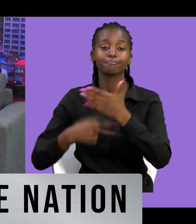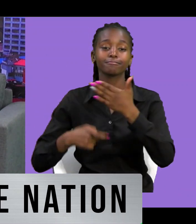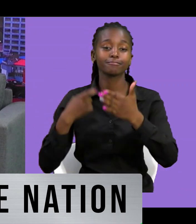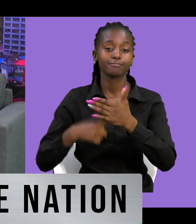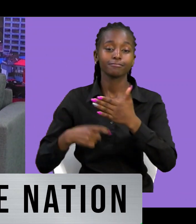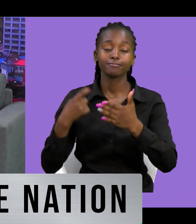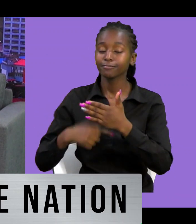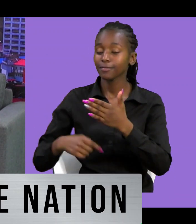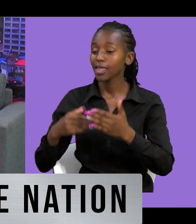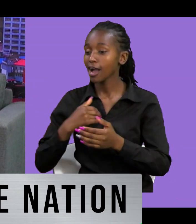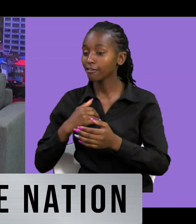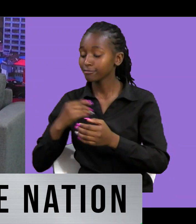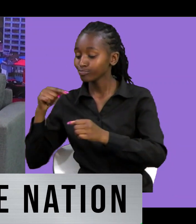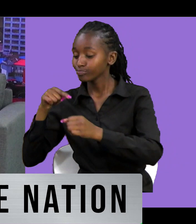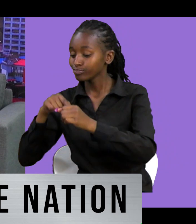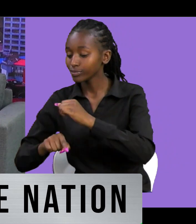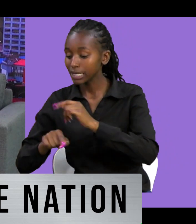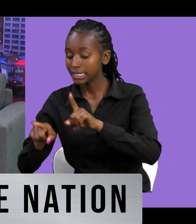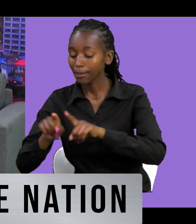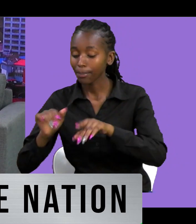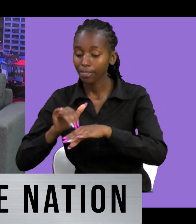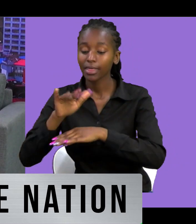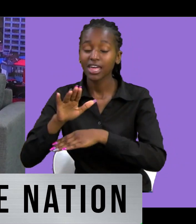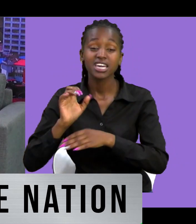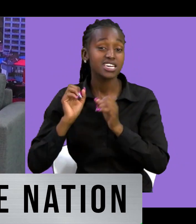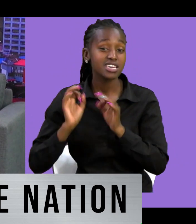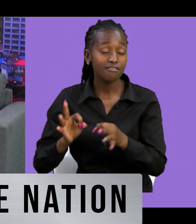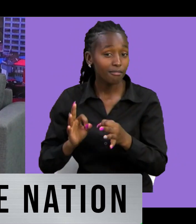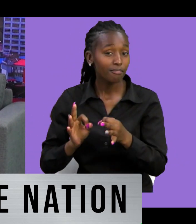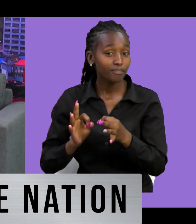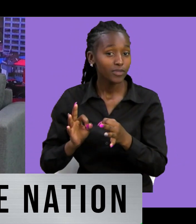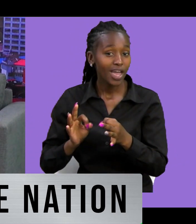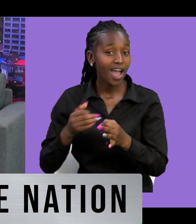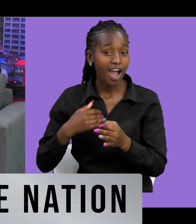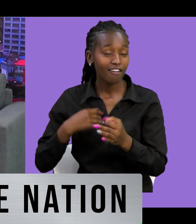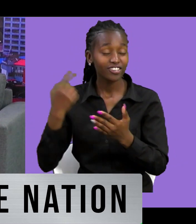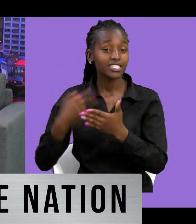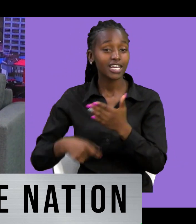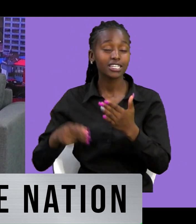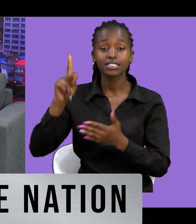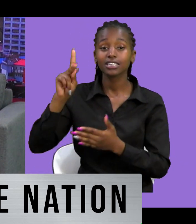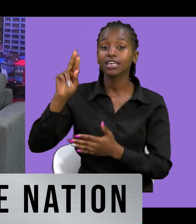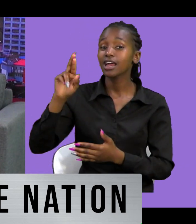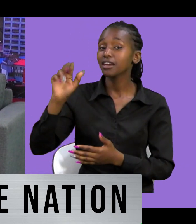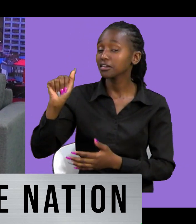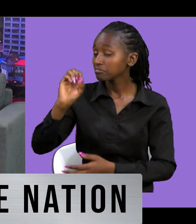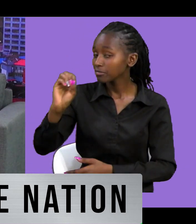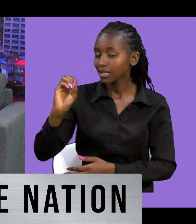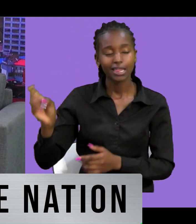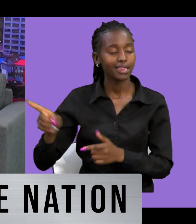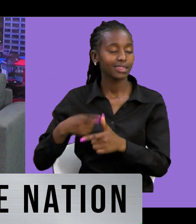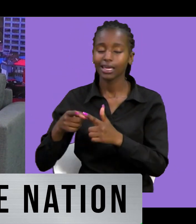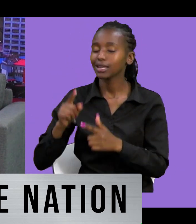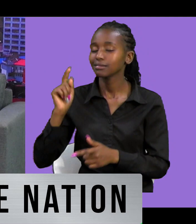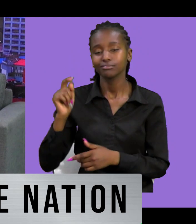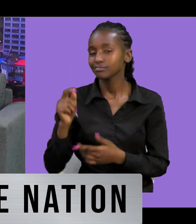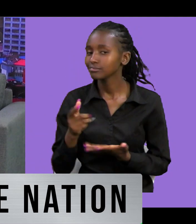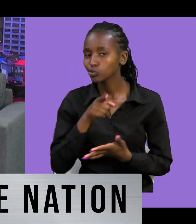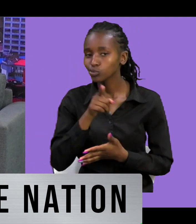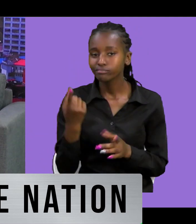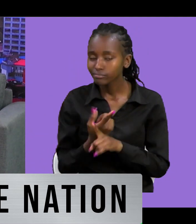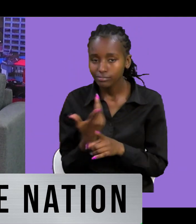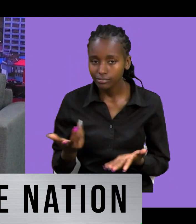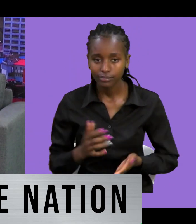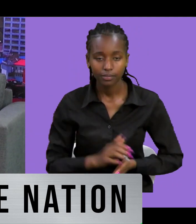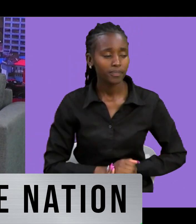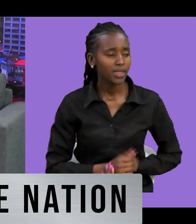the exit. Hakuna ukikoswa kwa entry. Kwa exit tutapatikana tu, utanaswa. I really want to know. That's